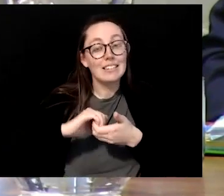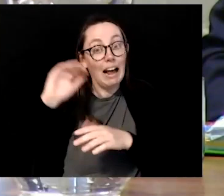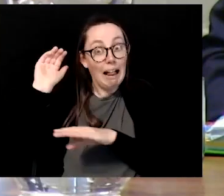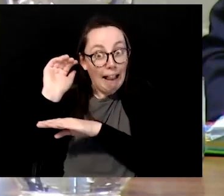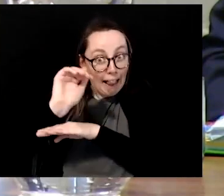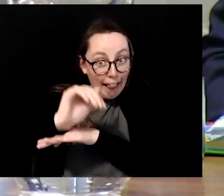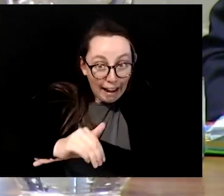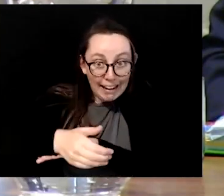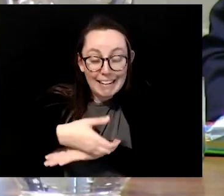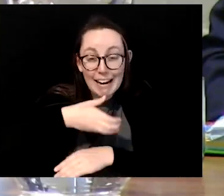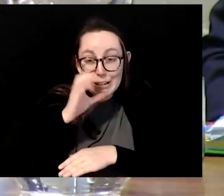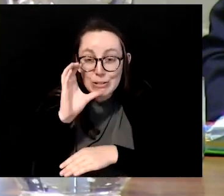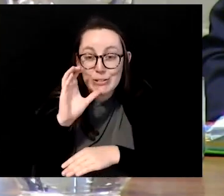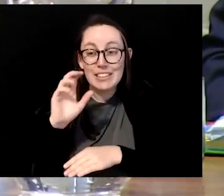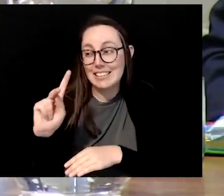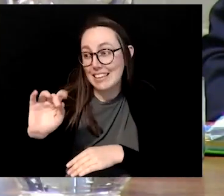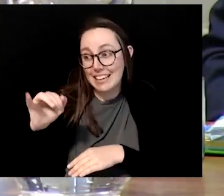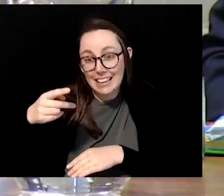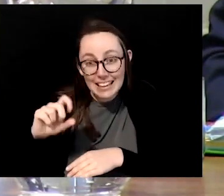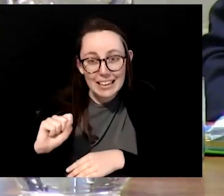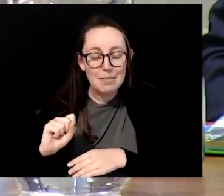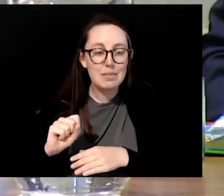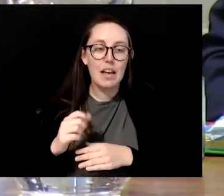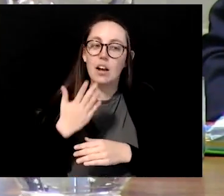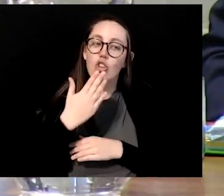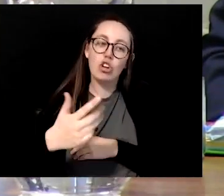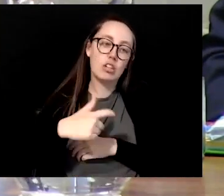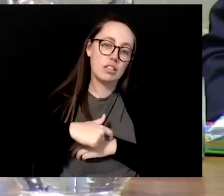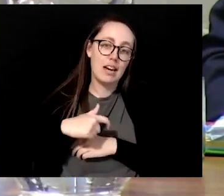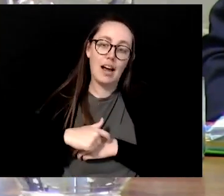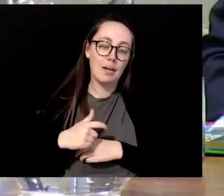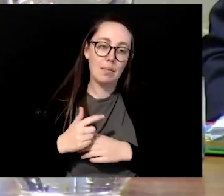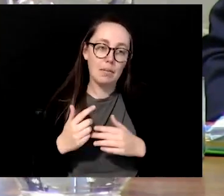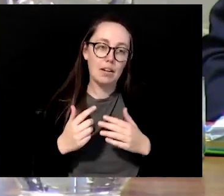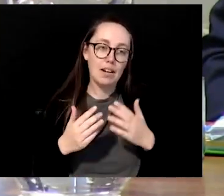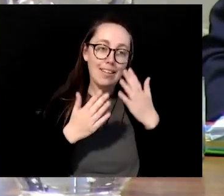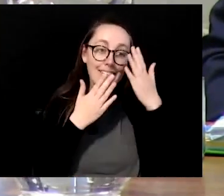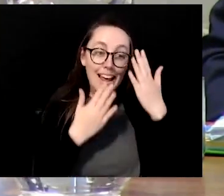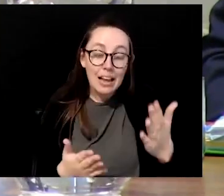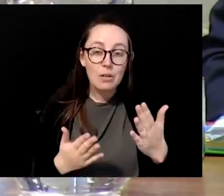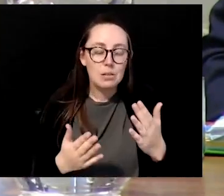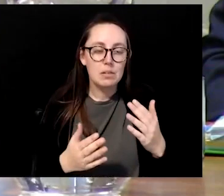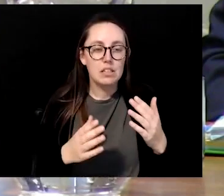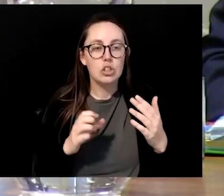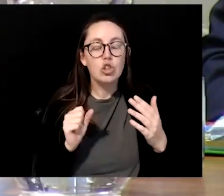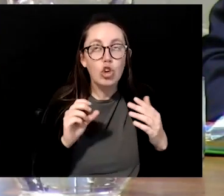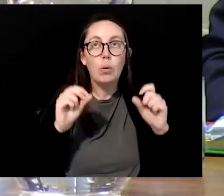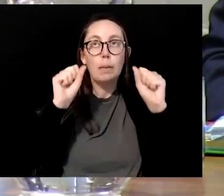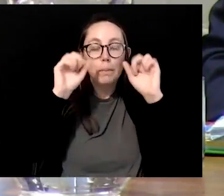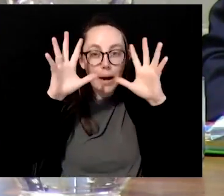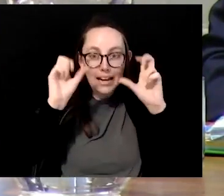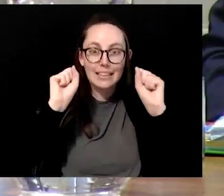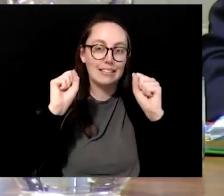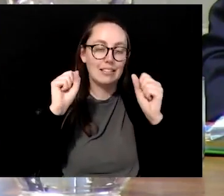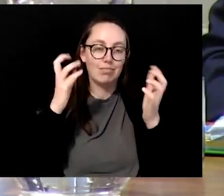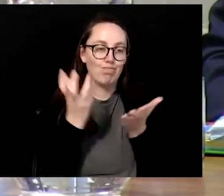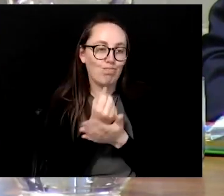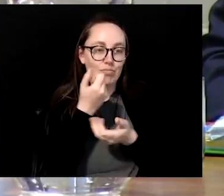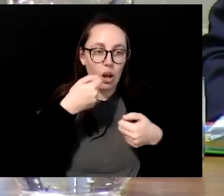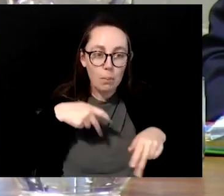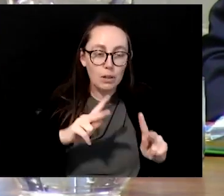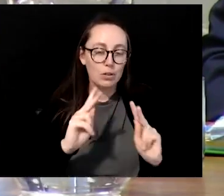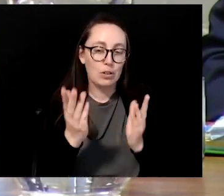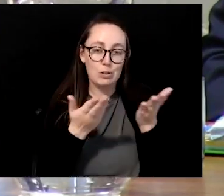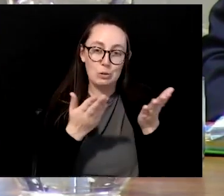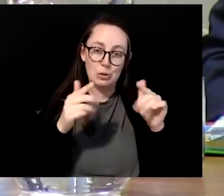just a good old time it's been a wonderful wonderful opportunity to serve on this board um